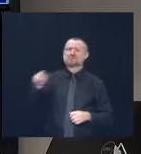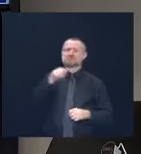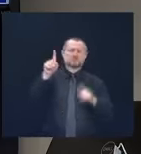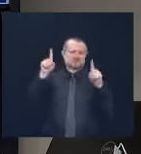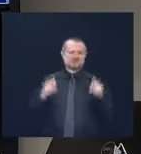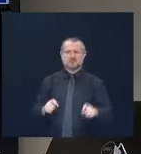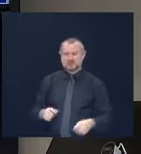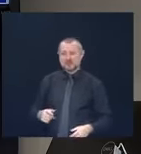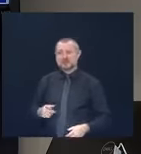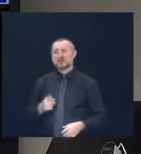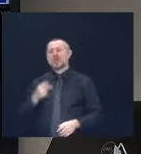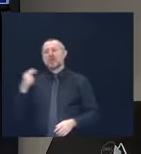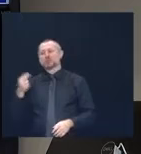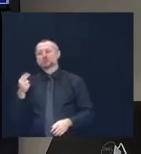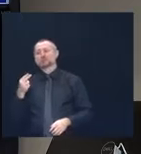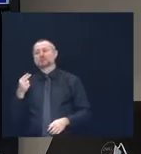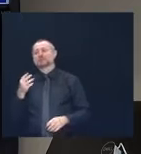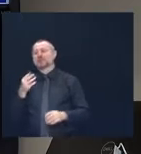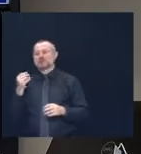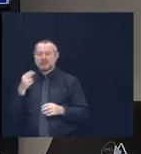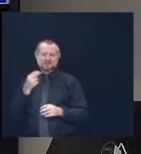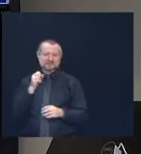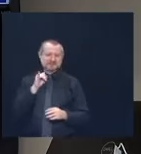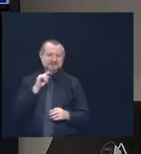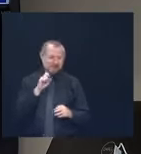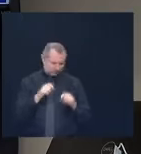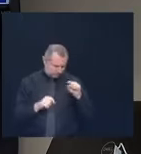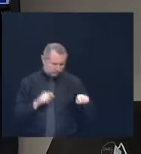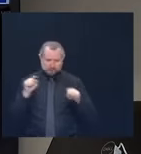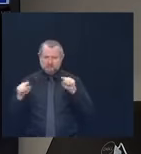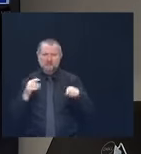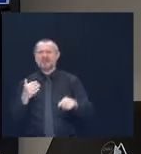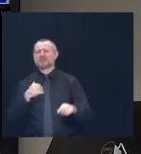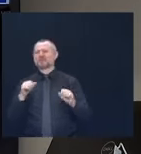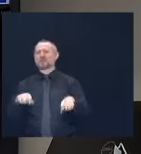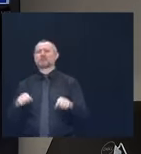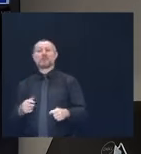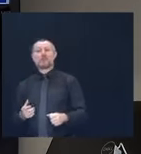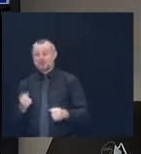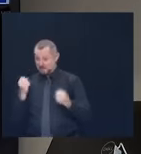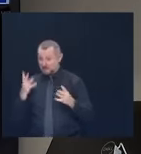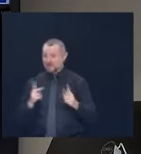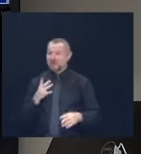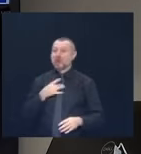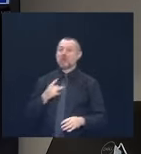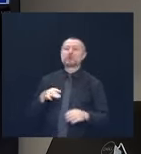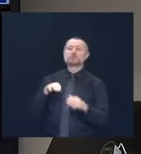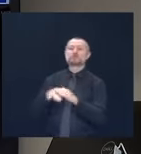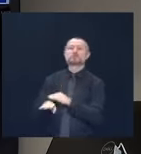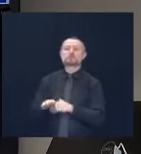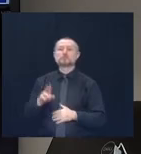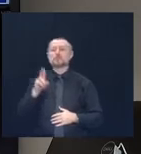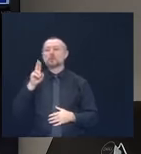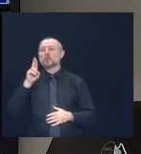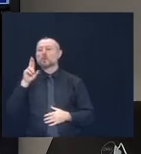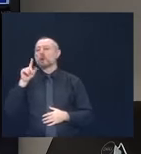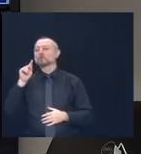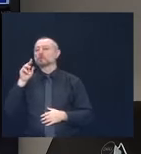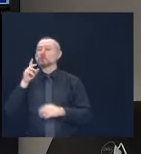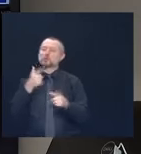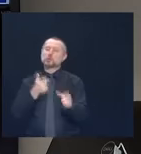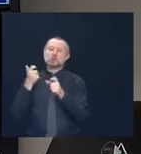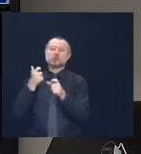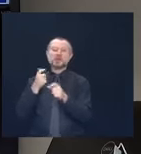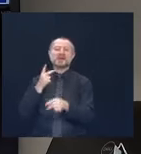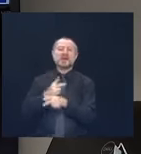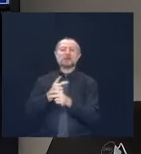that have plenty of capacity. I know there is a preference among many to go to the urgent care clinics where you can get your results immediately and that might be more